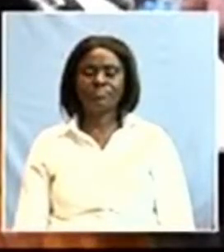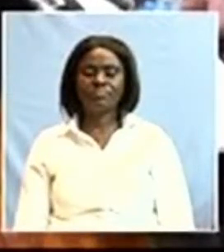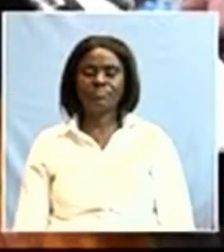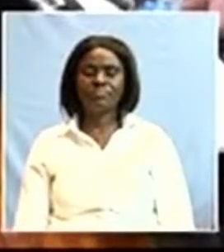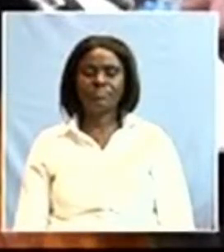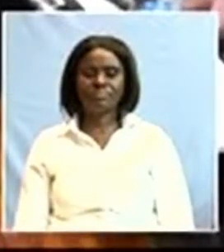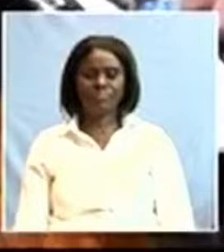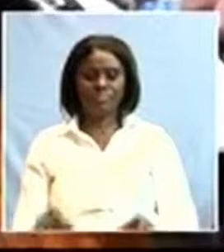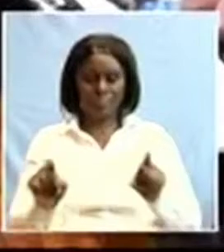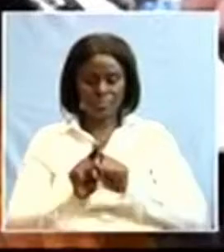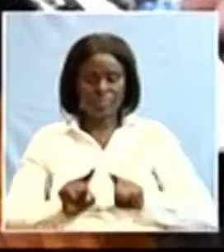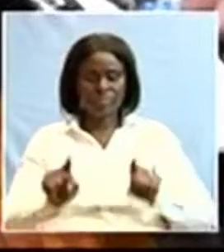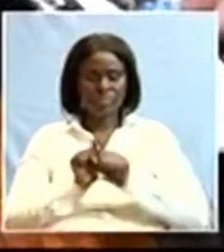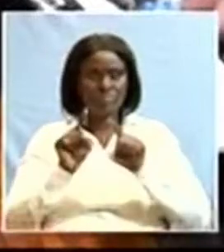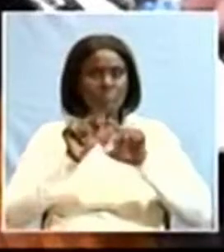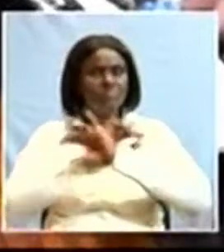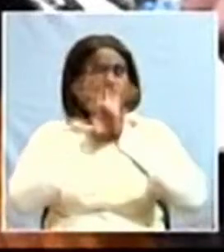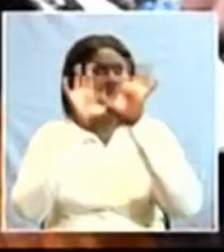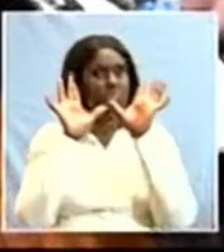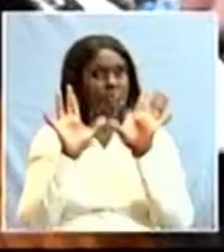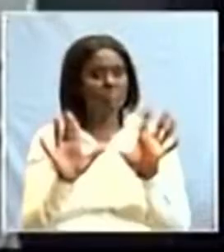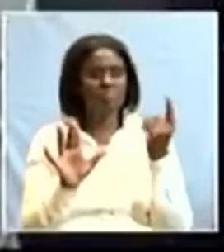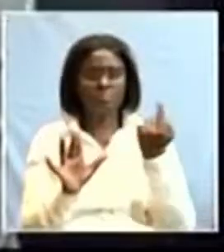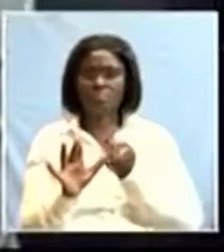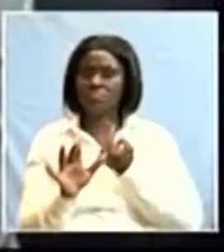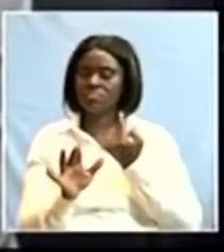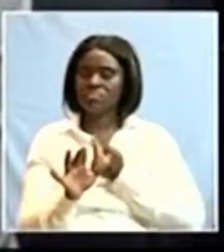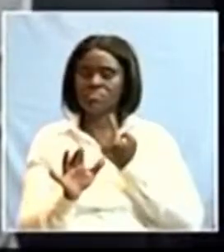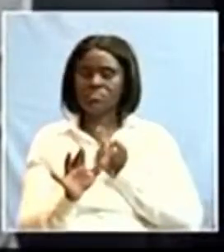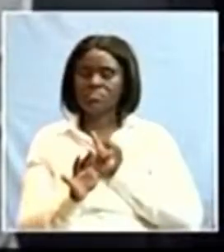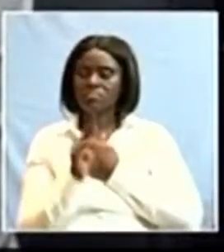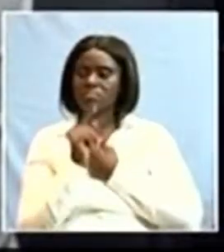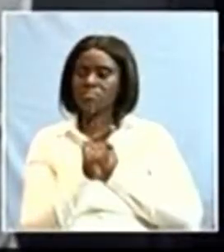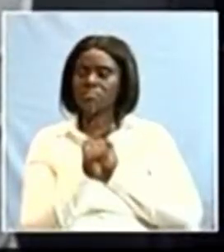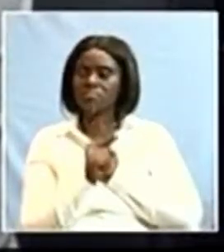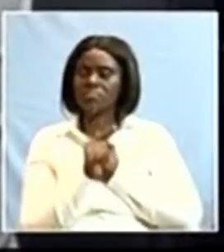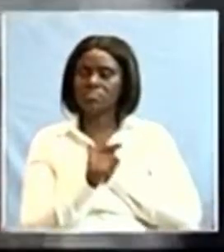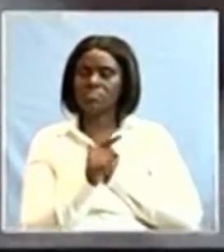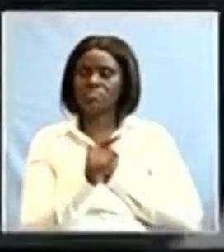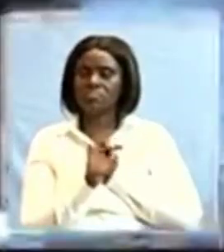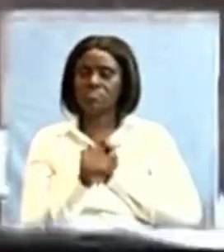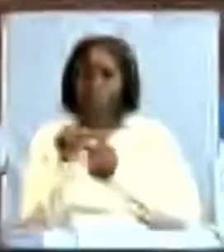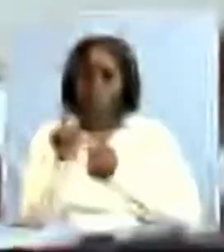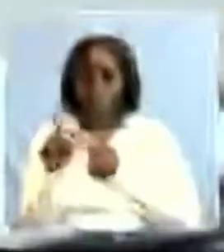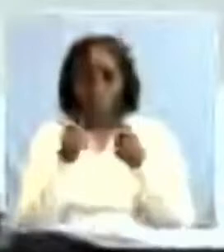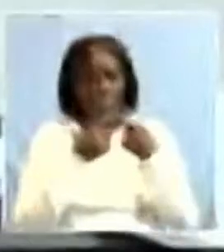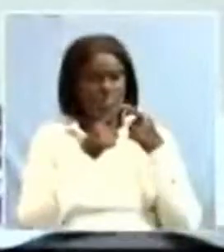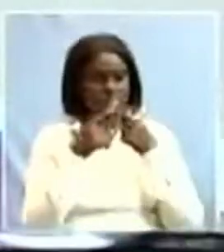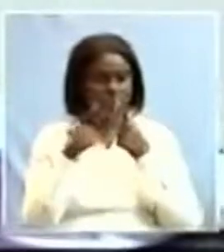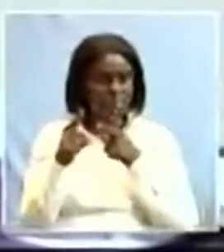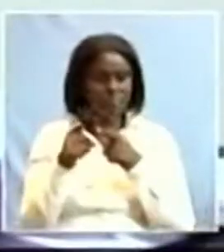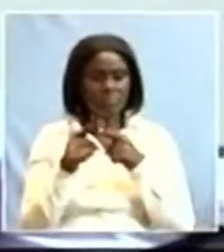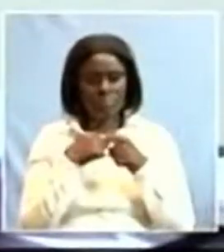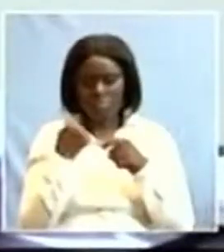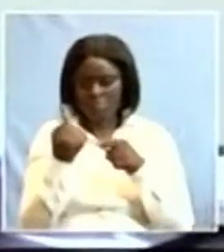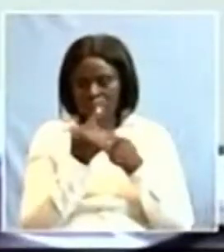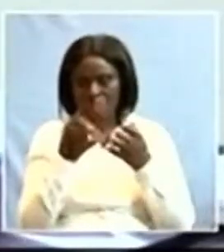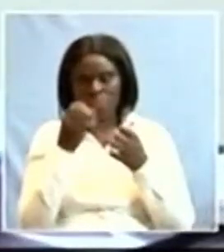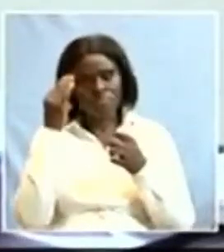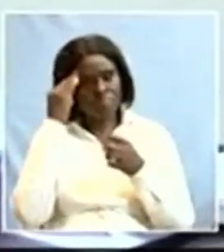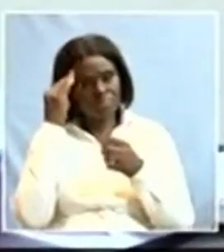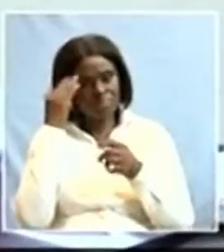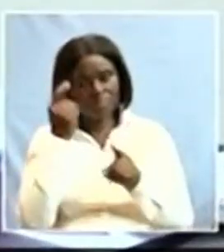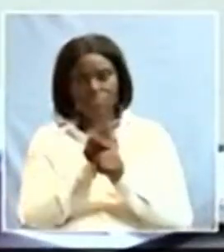Just also to get some clarification on that variation, I wanted to find out